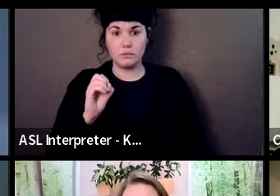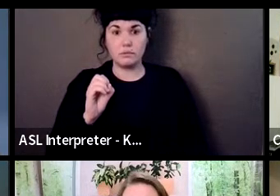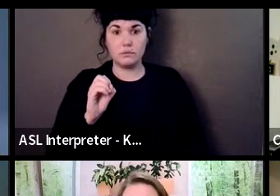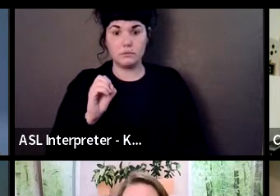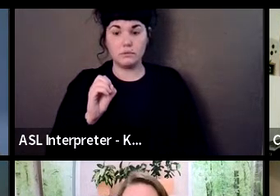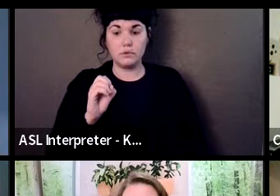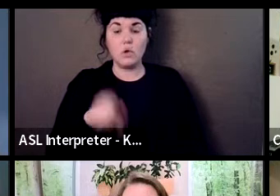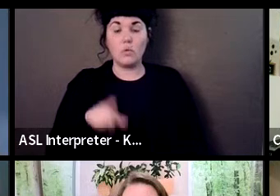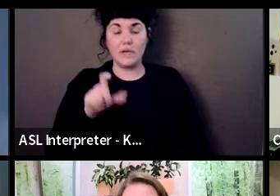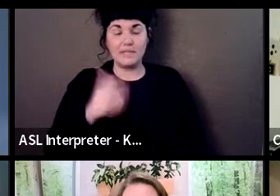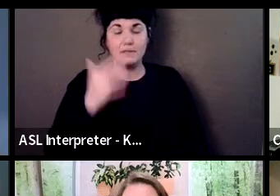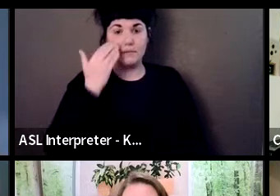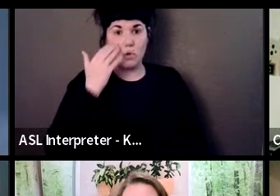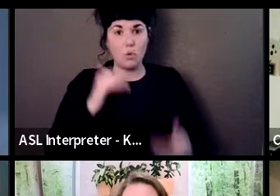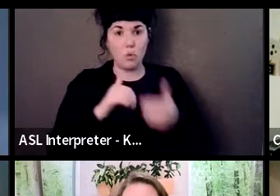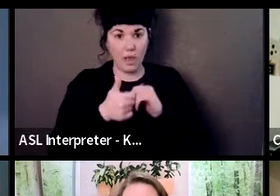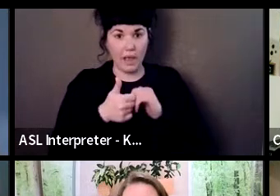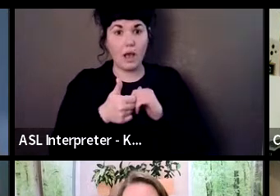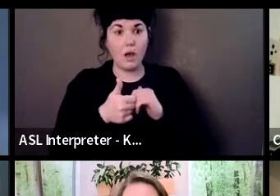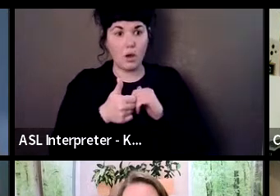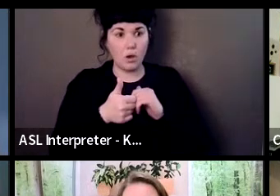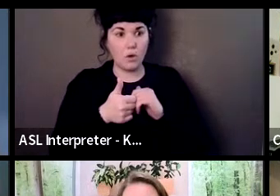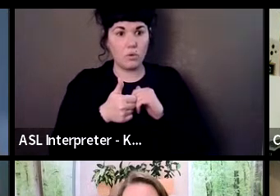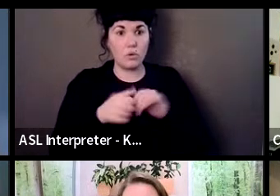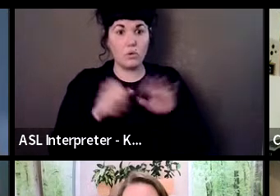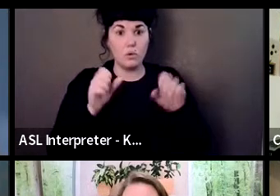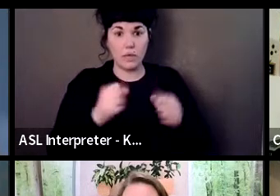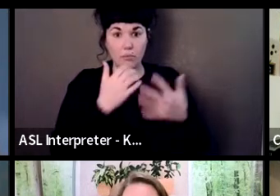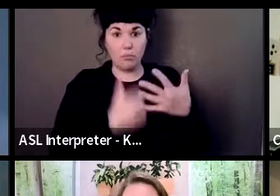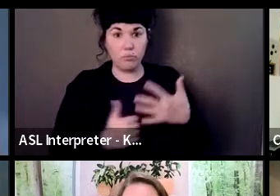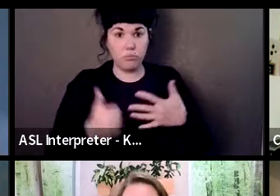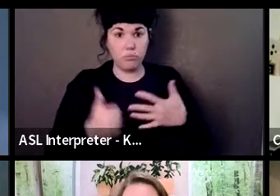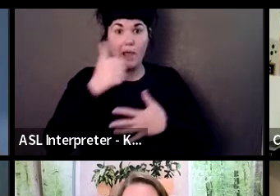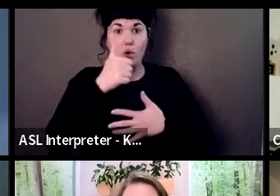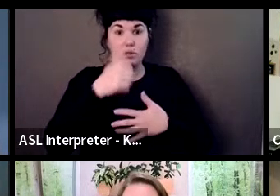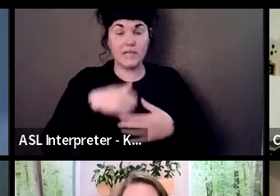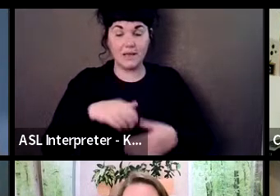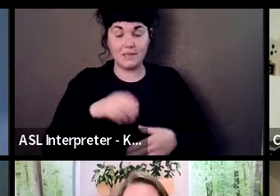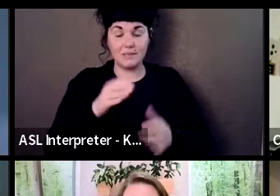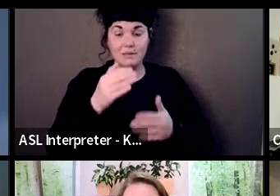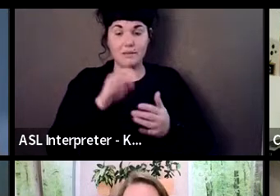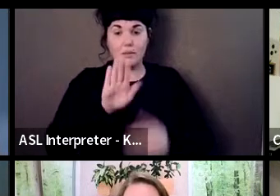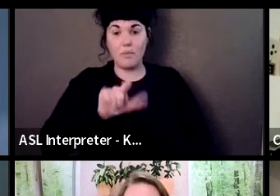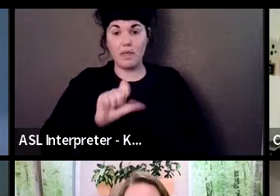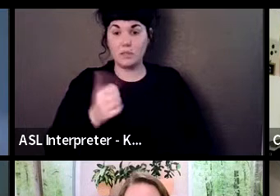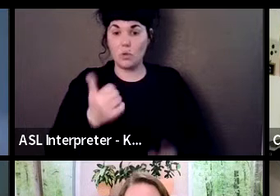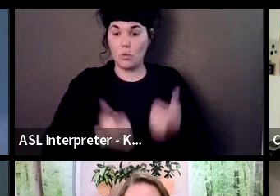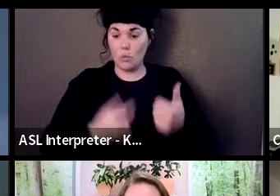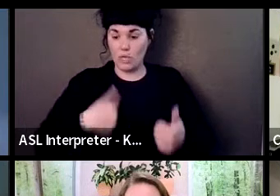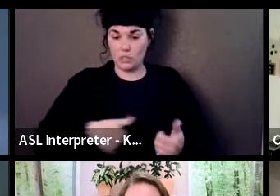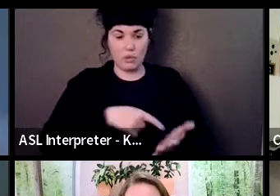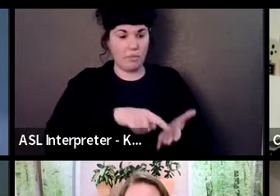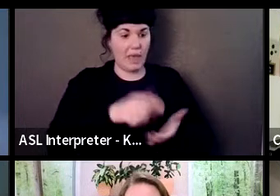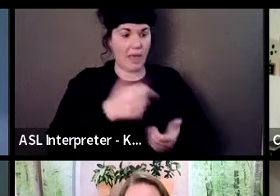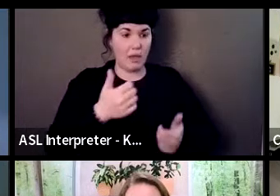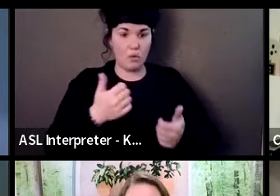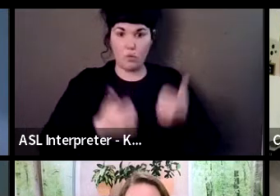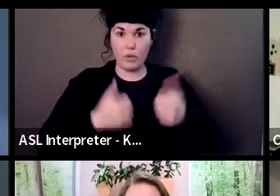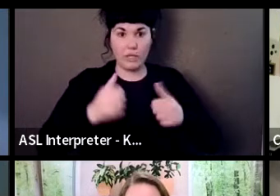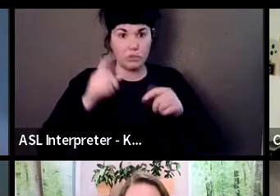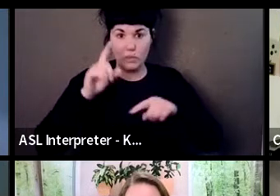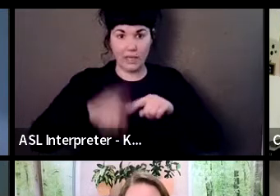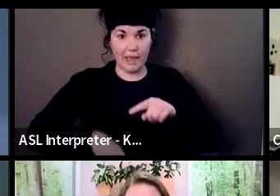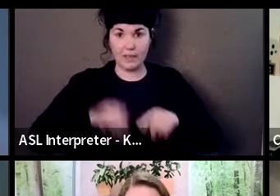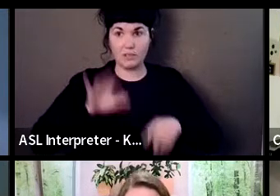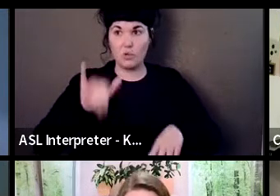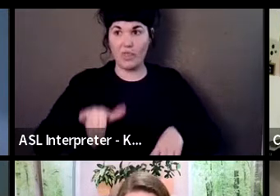bills that we have or not? Yeah, which ones do we pay? Which ones don't we pay? That feels like what the uncertainty is.